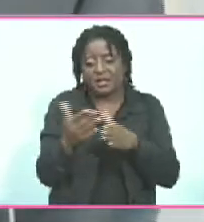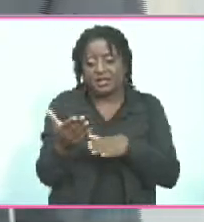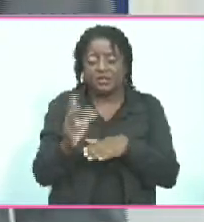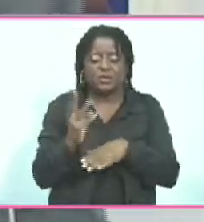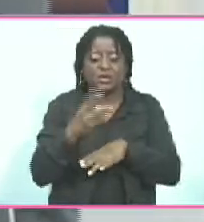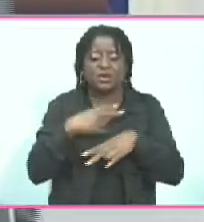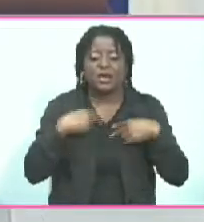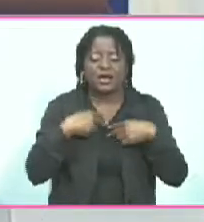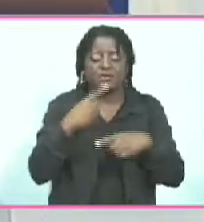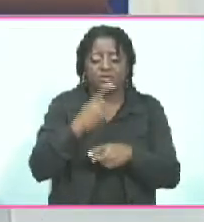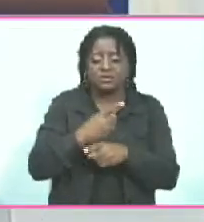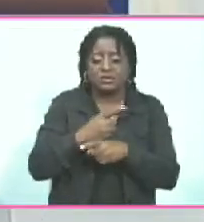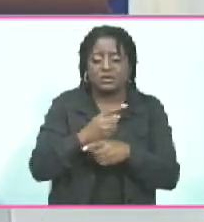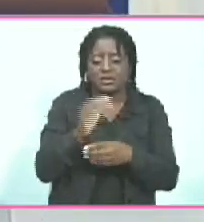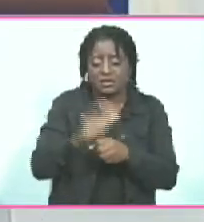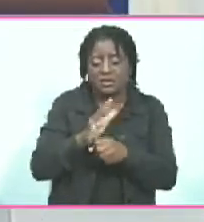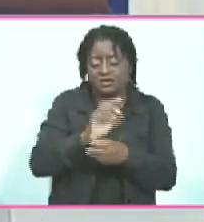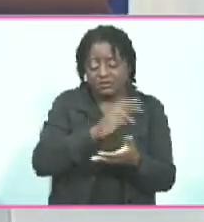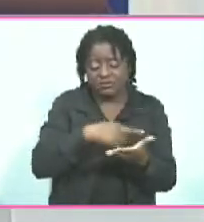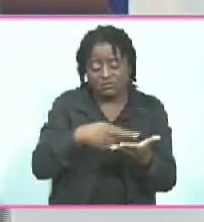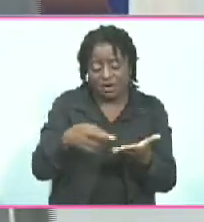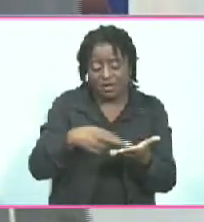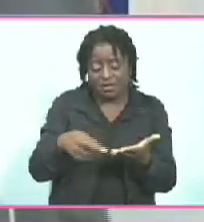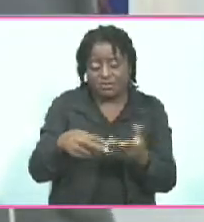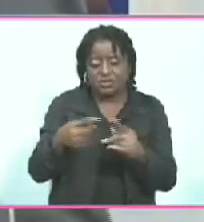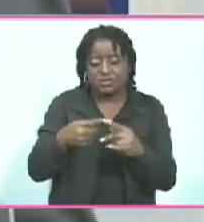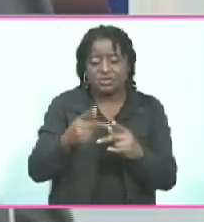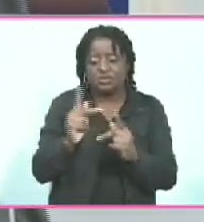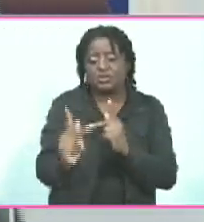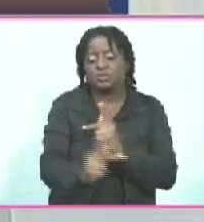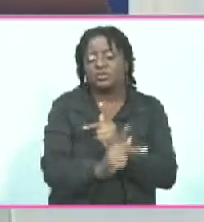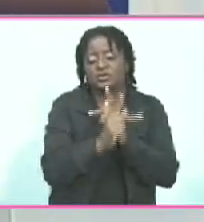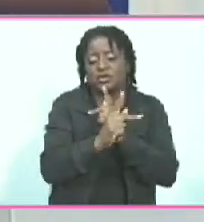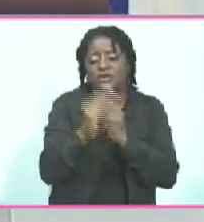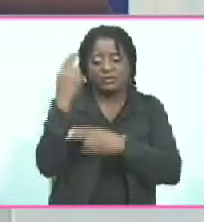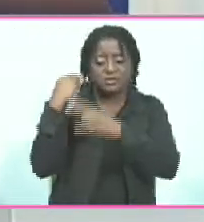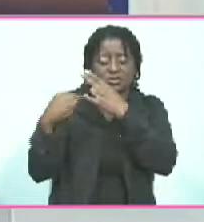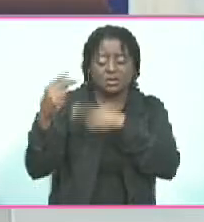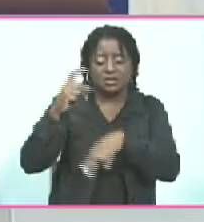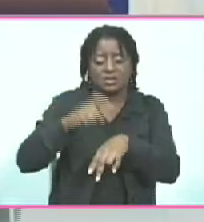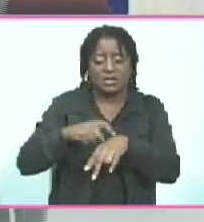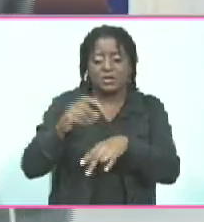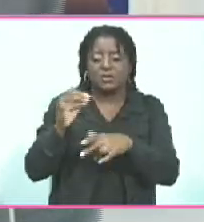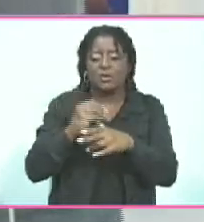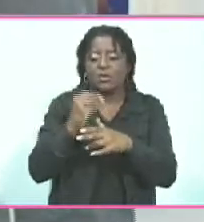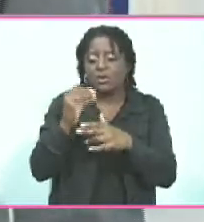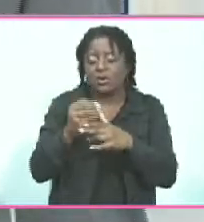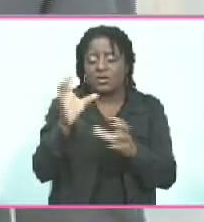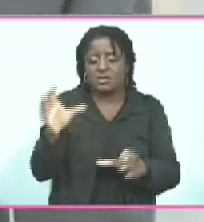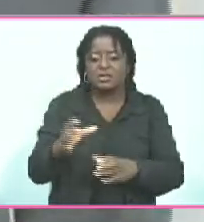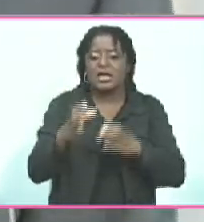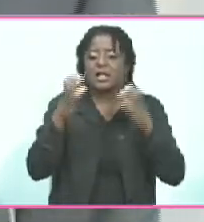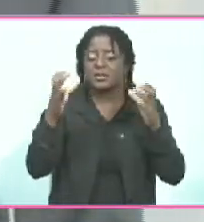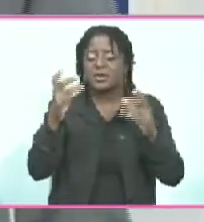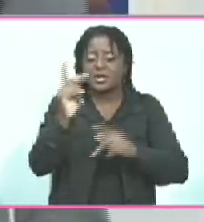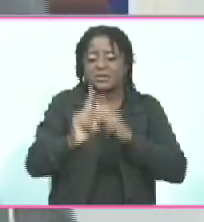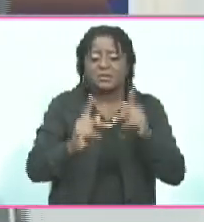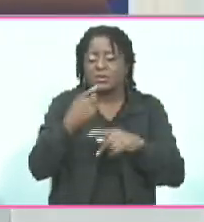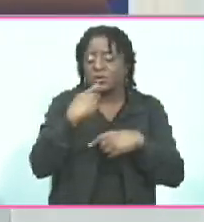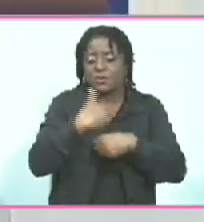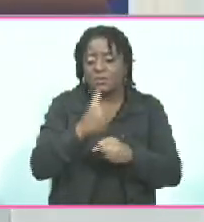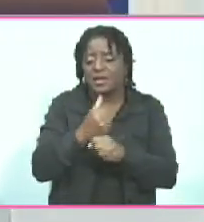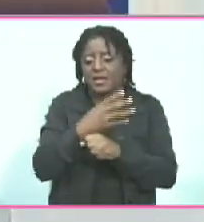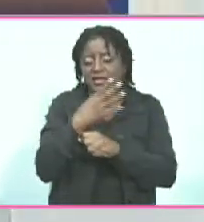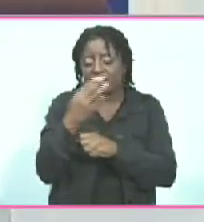preserving historical moments or celebrating the people who make them possible. It is my hope that